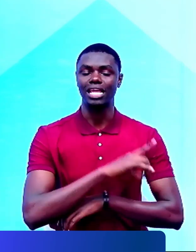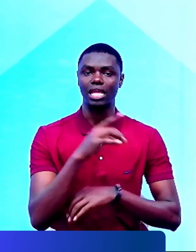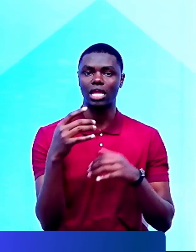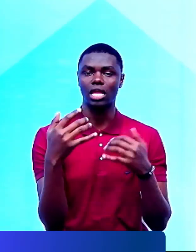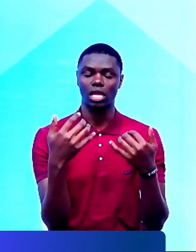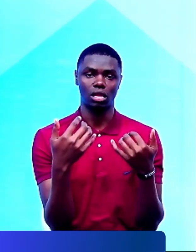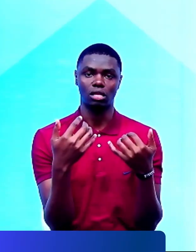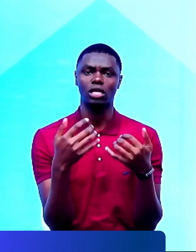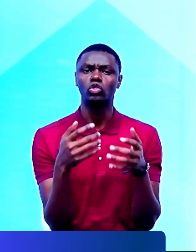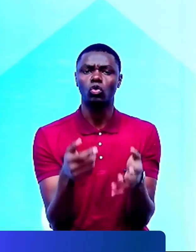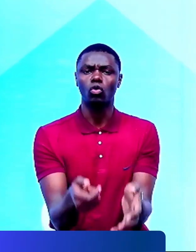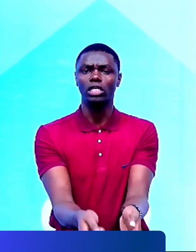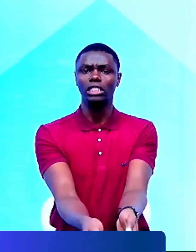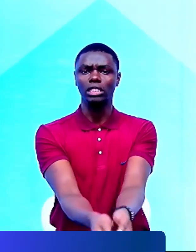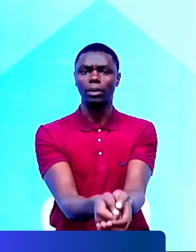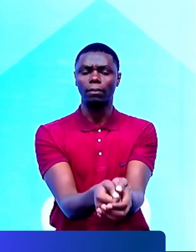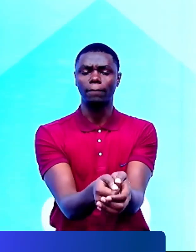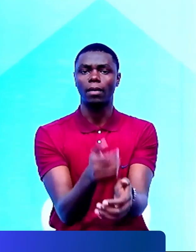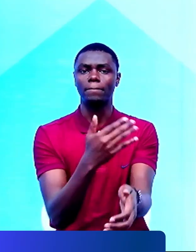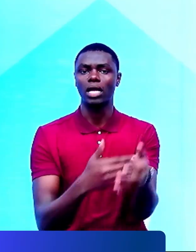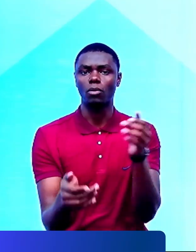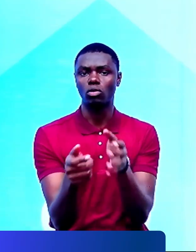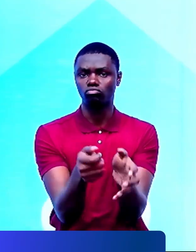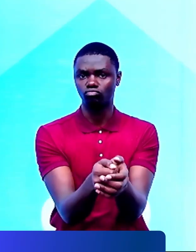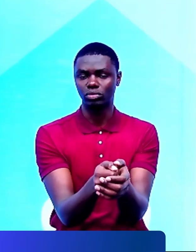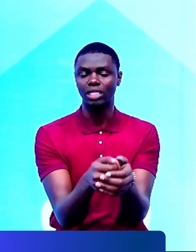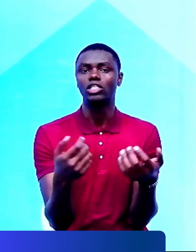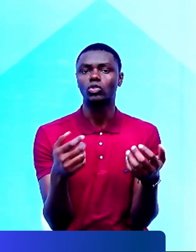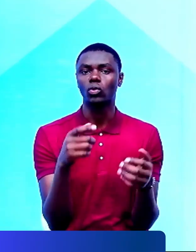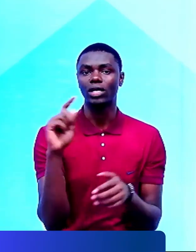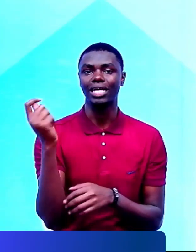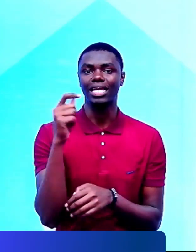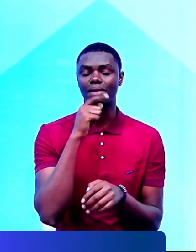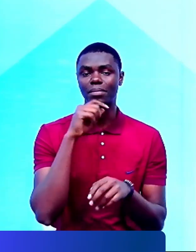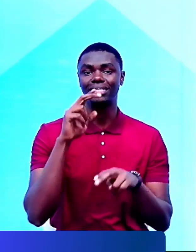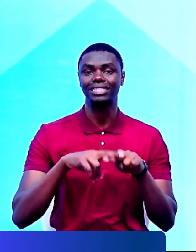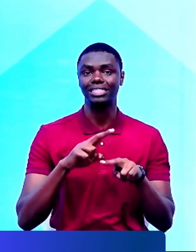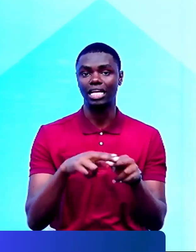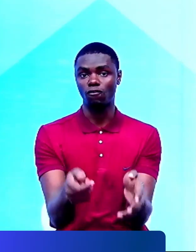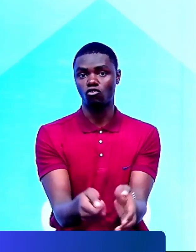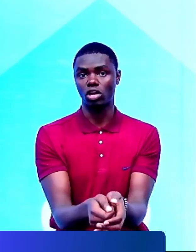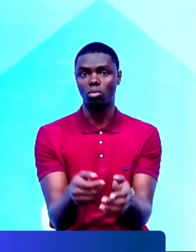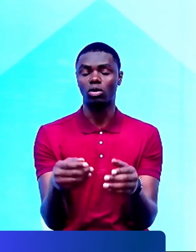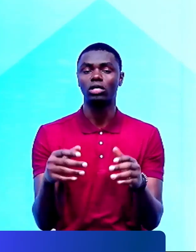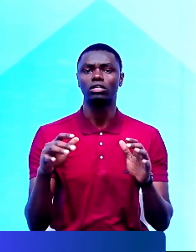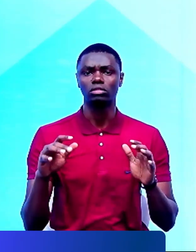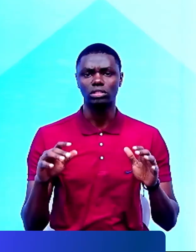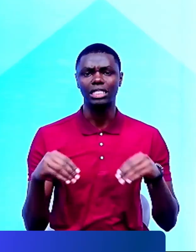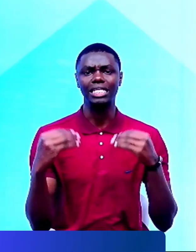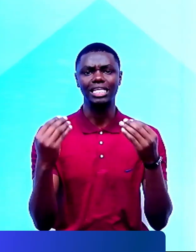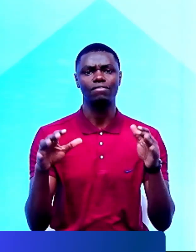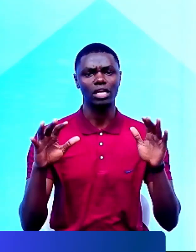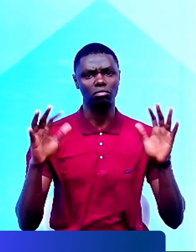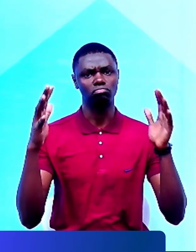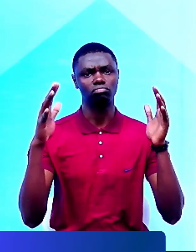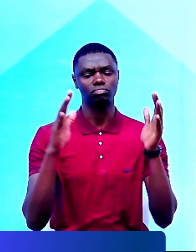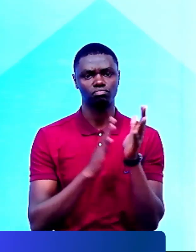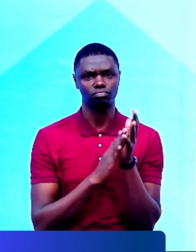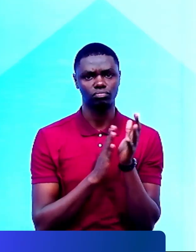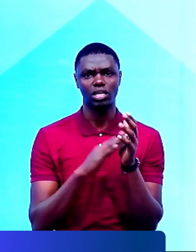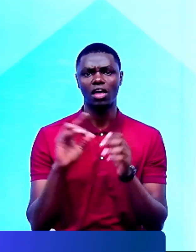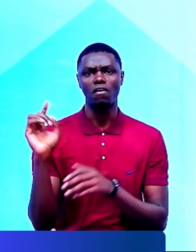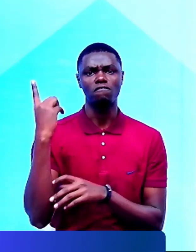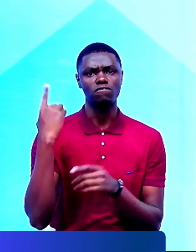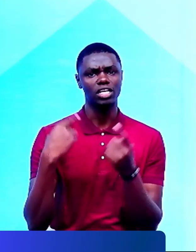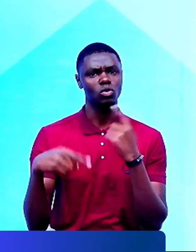African Para-Volleyball Champions, so that Kenya's men's sitting volleyball team deliver a commending performance, securing their